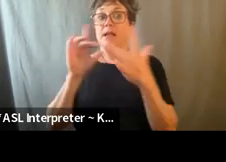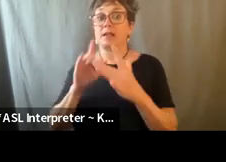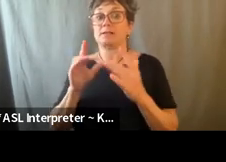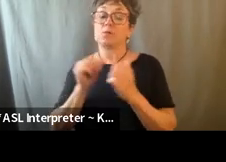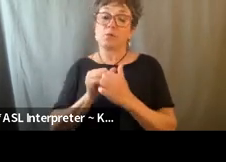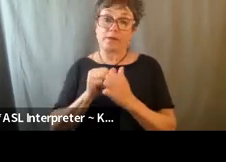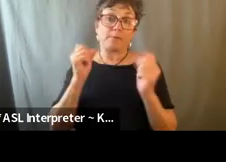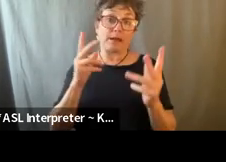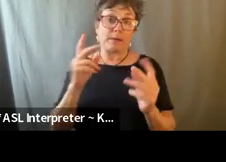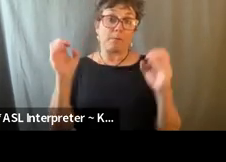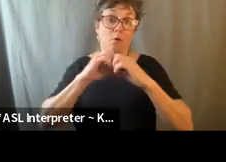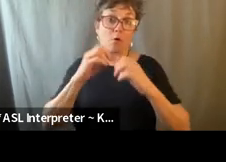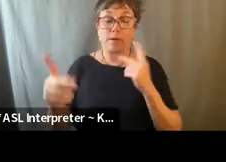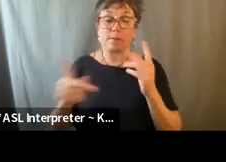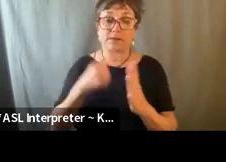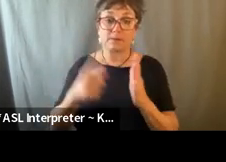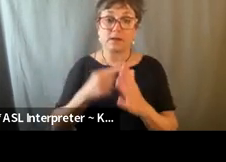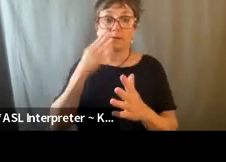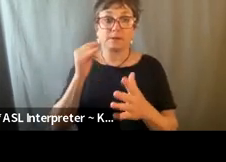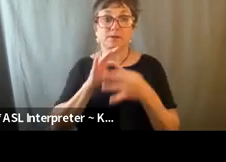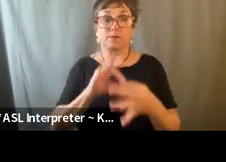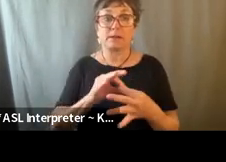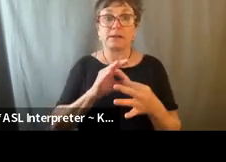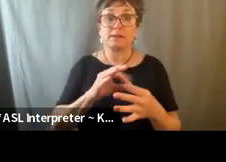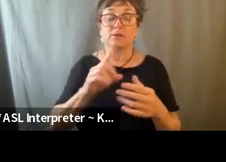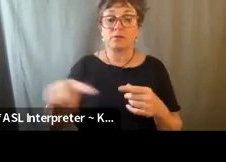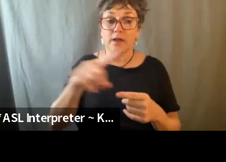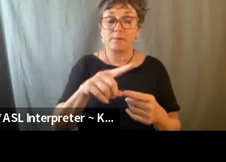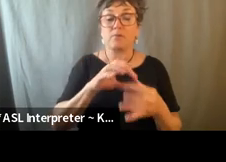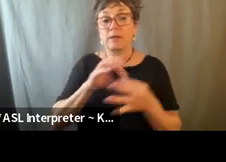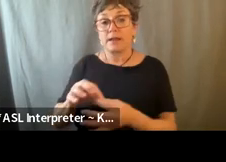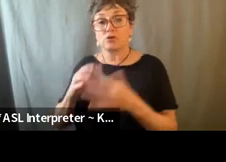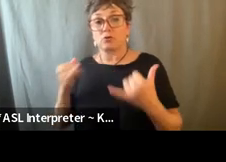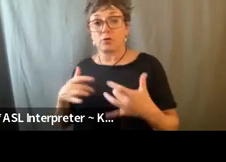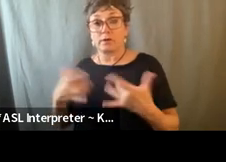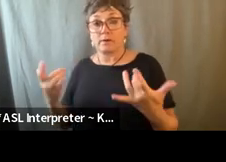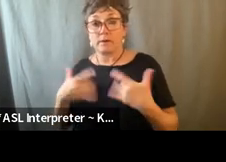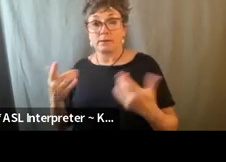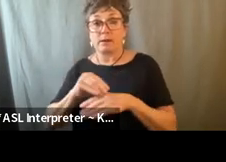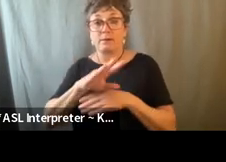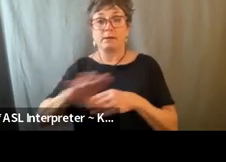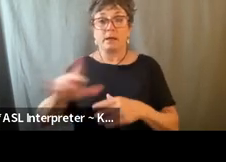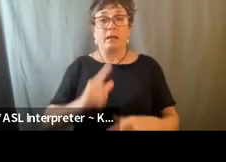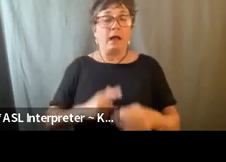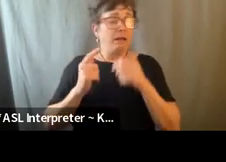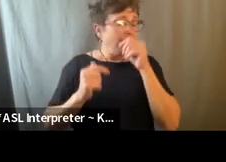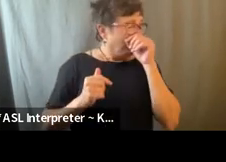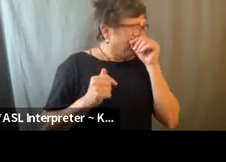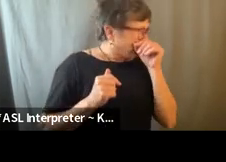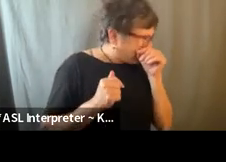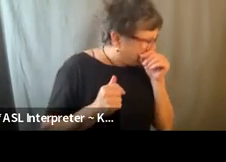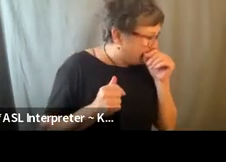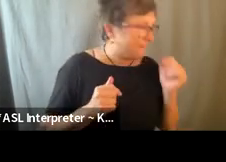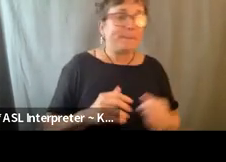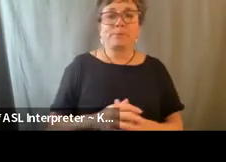trends, but current events that can affect people's lives dramatically. Yeah, and that feels really authentic, like when you follow